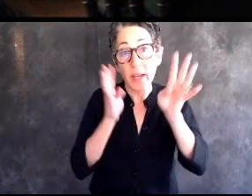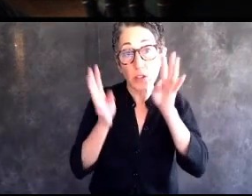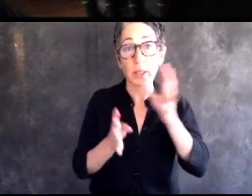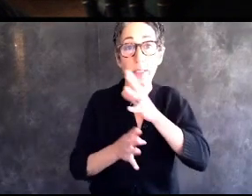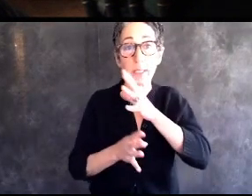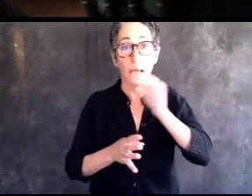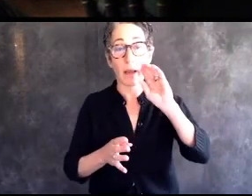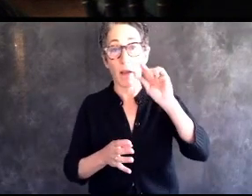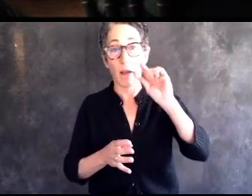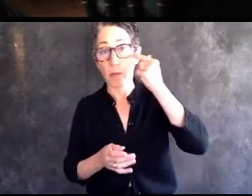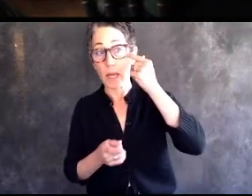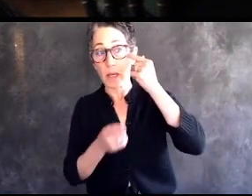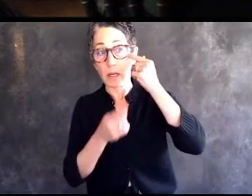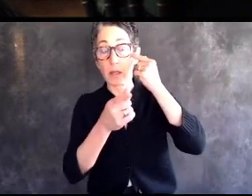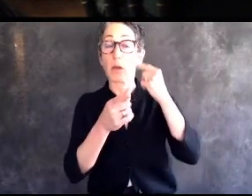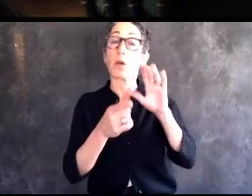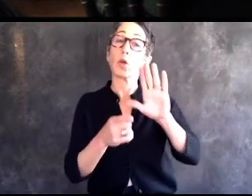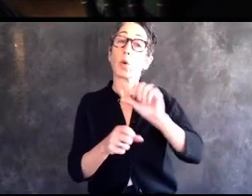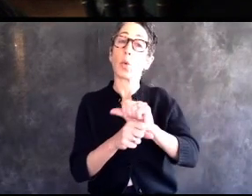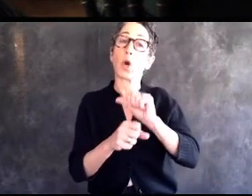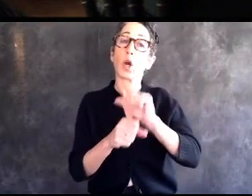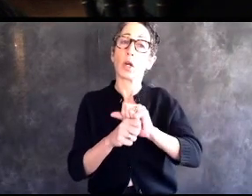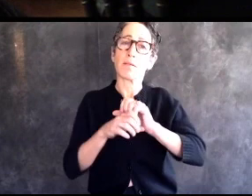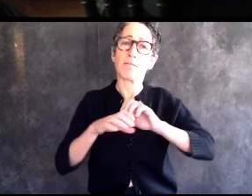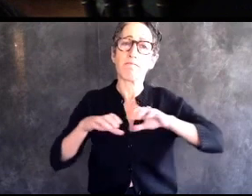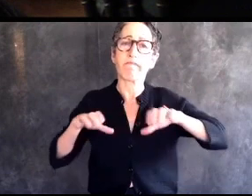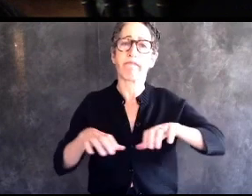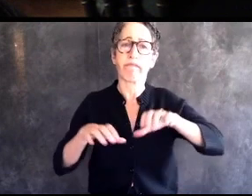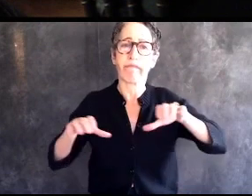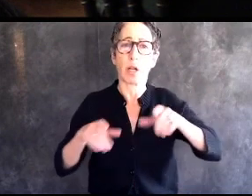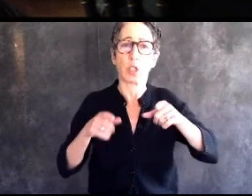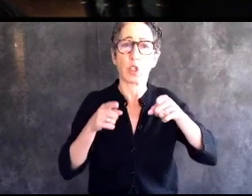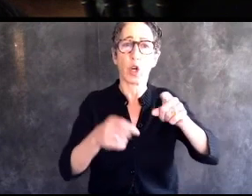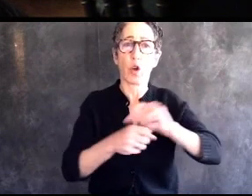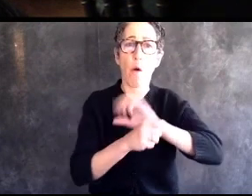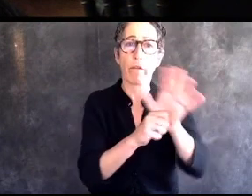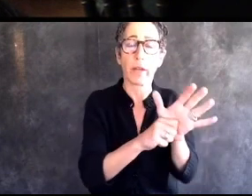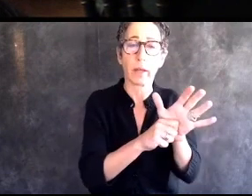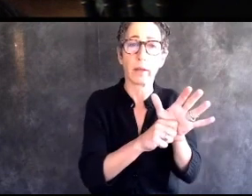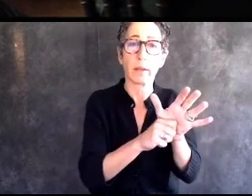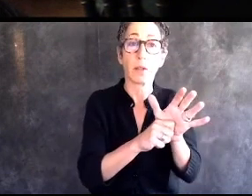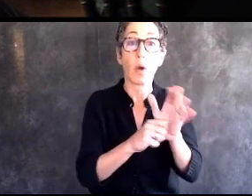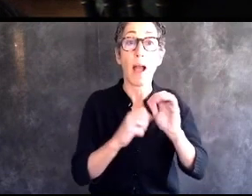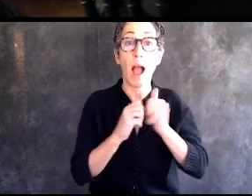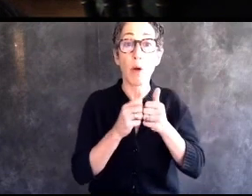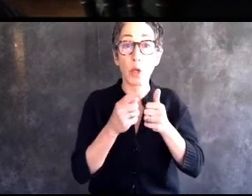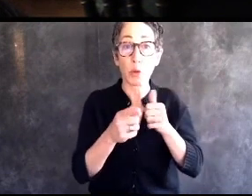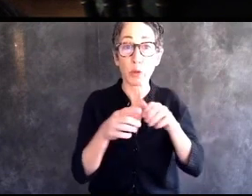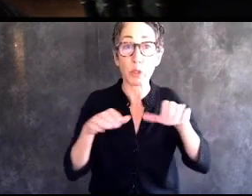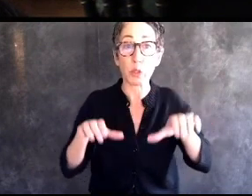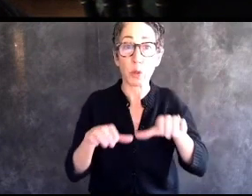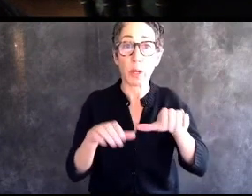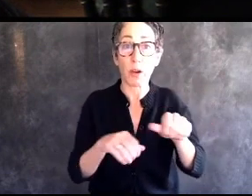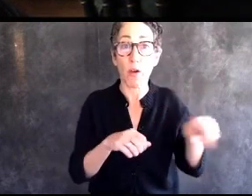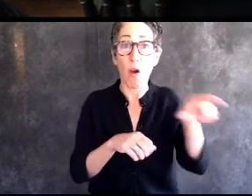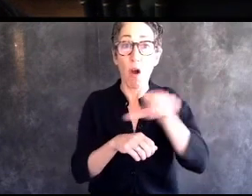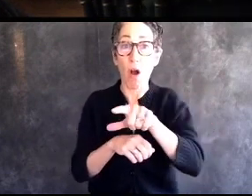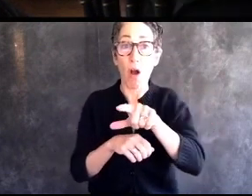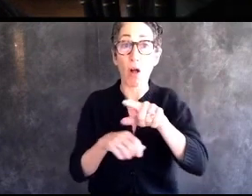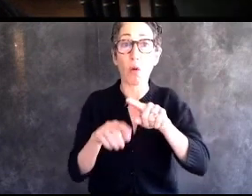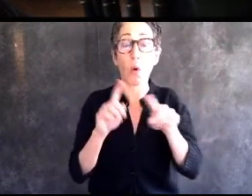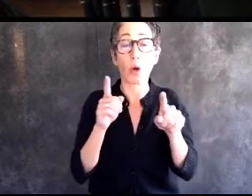during COVID. What have you been working on recently? And how do you do it all? Or is it just through deepfake cloning? And